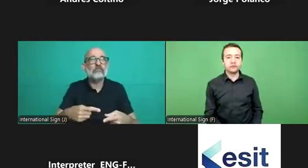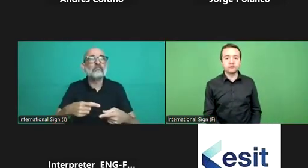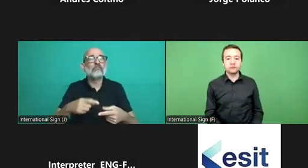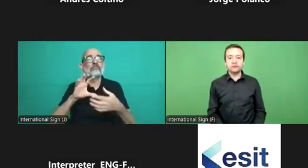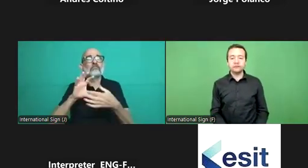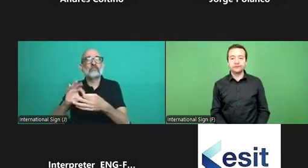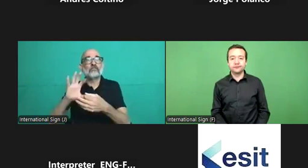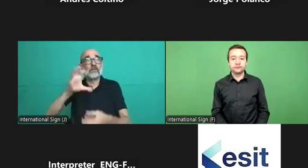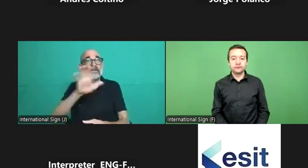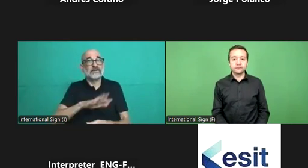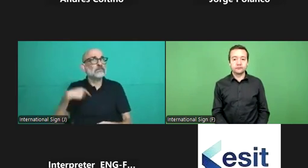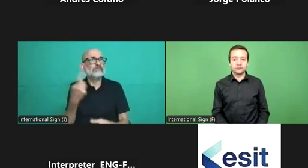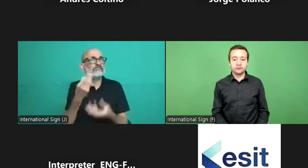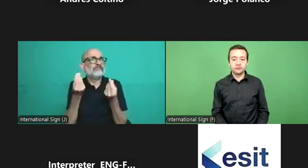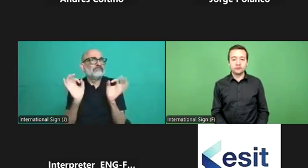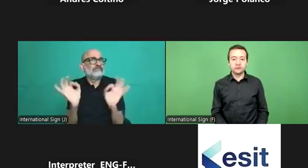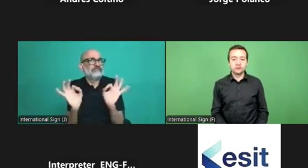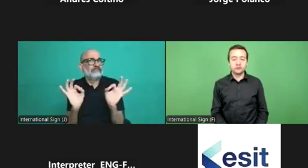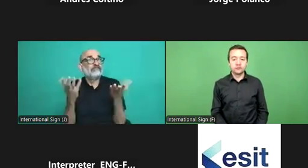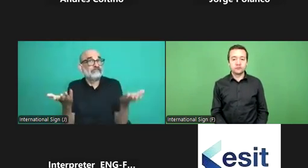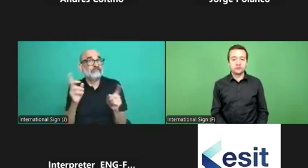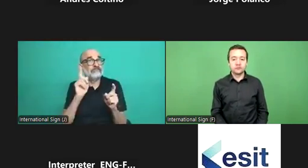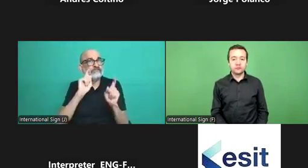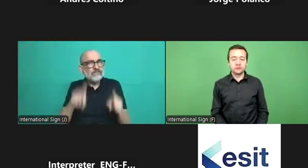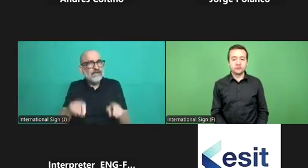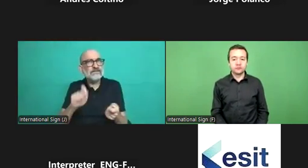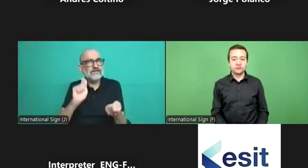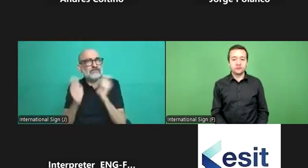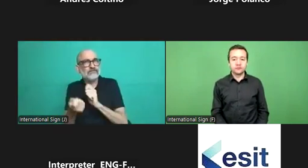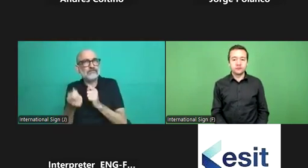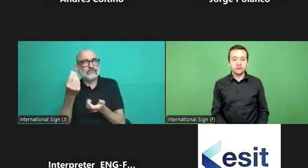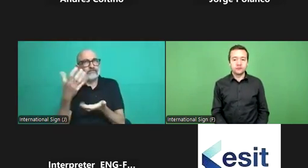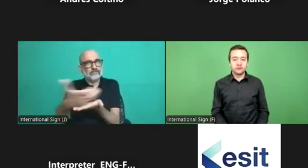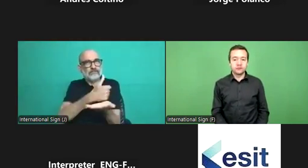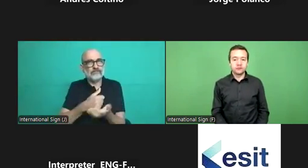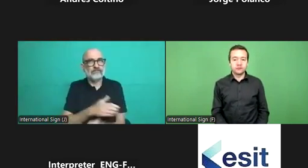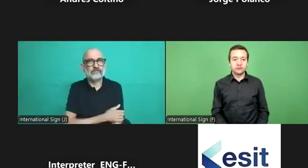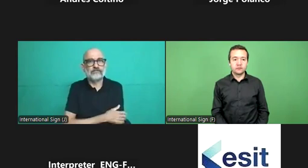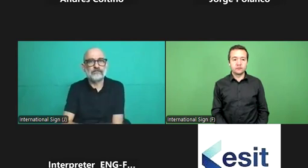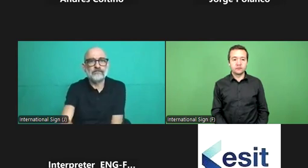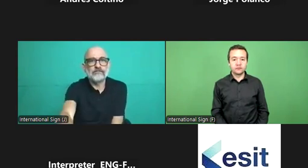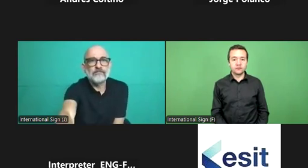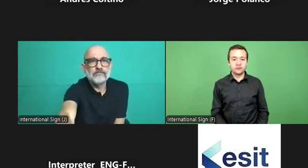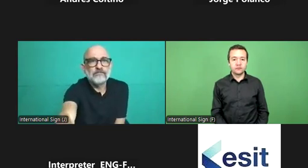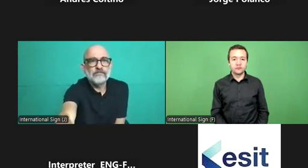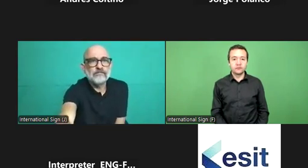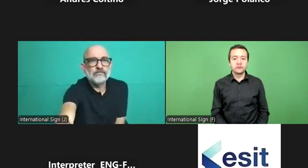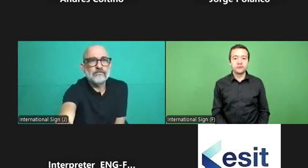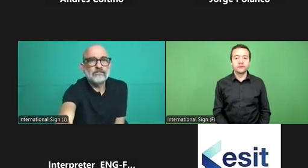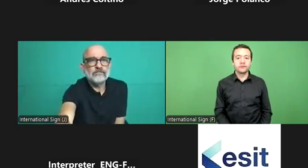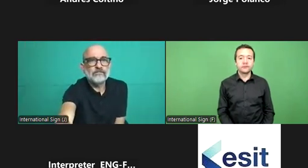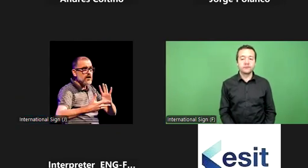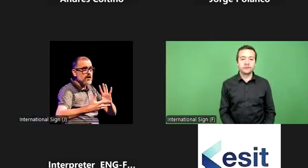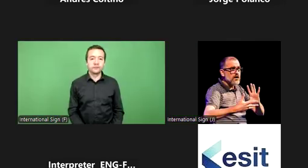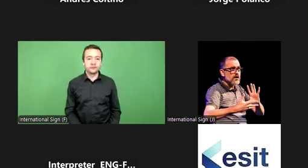health insurance to expand on what we already have. And this certainly would be another way for us, or